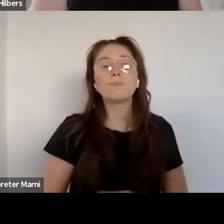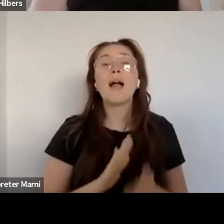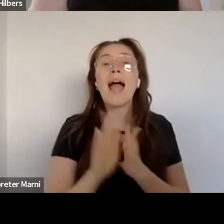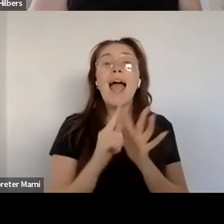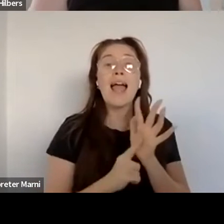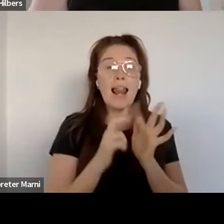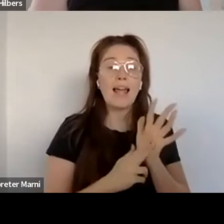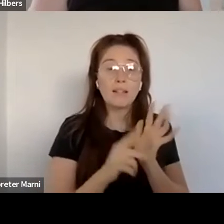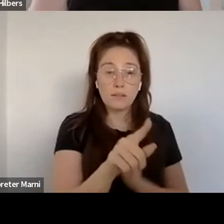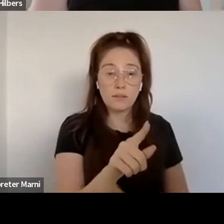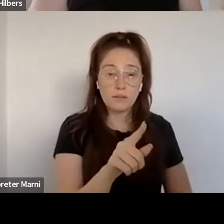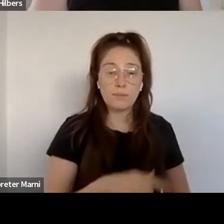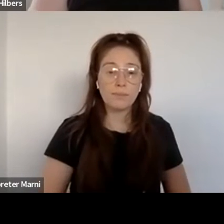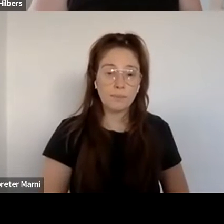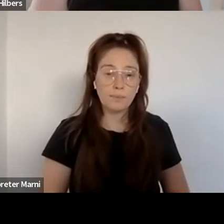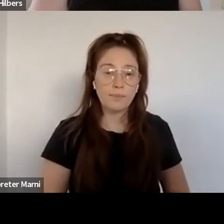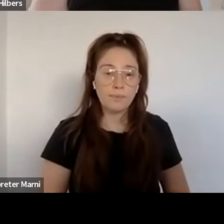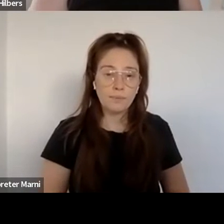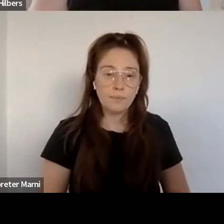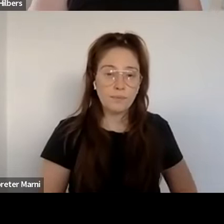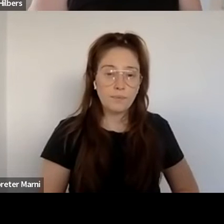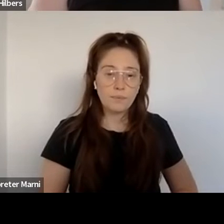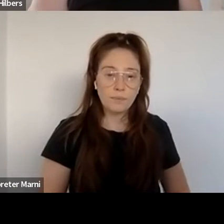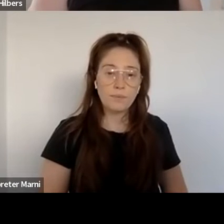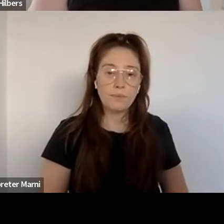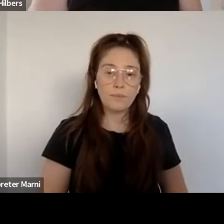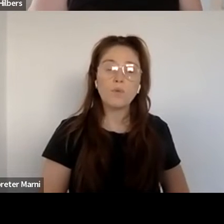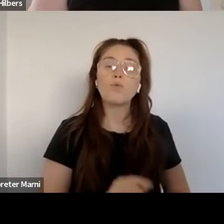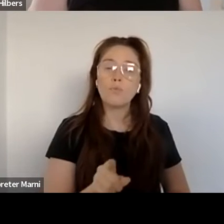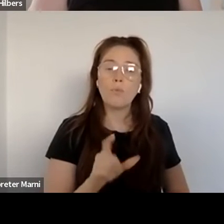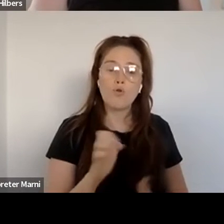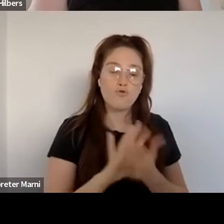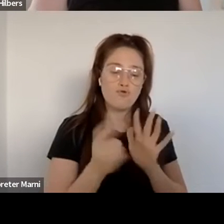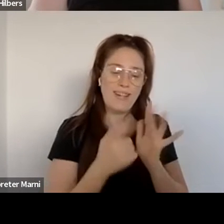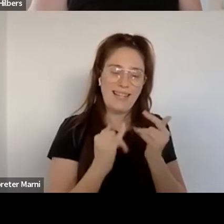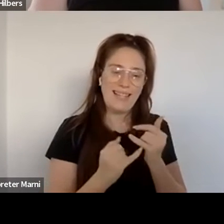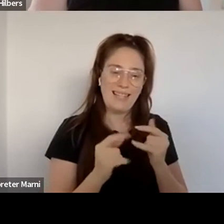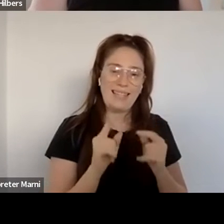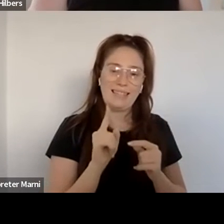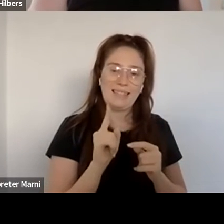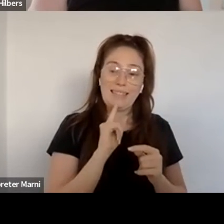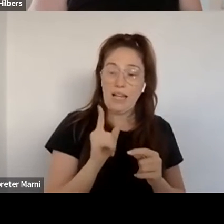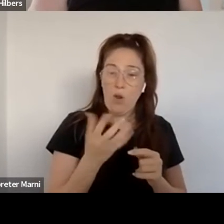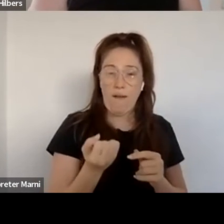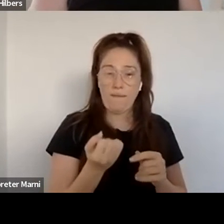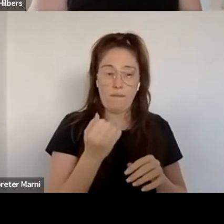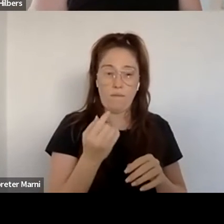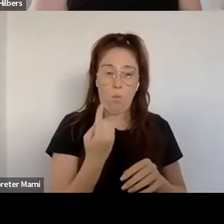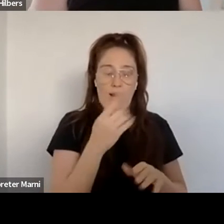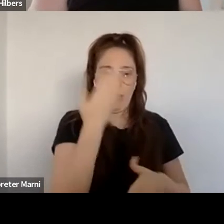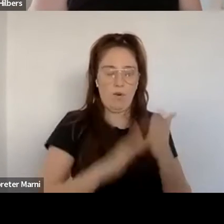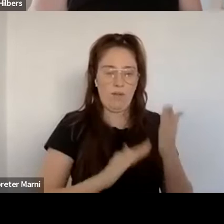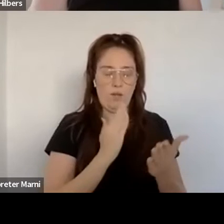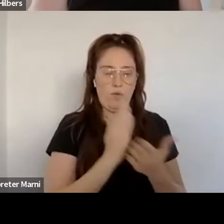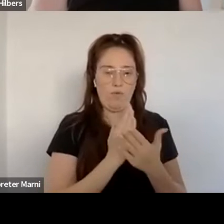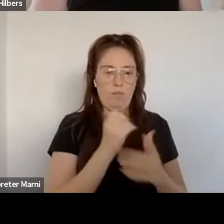you had a particular experience that led to a kind of epiphany. Zenith, I think I